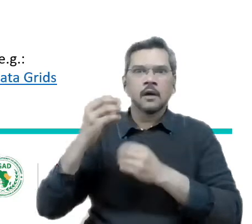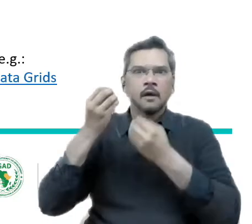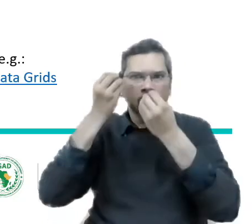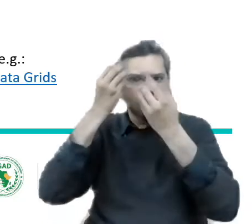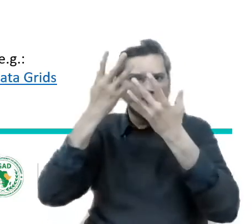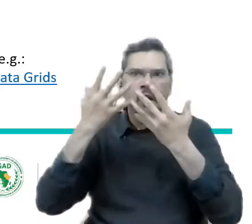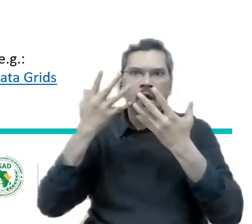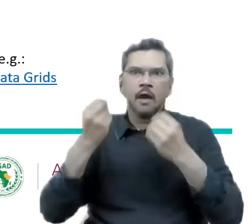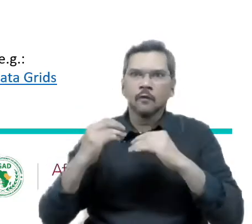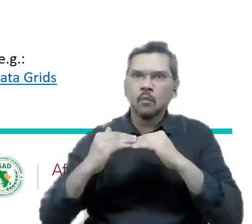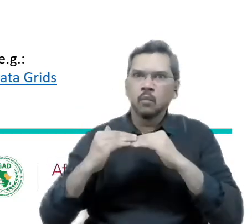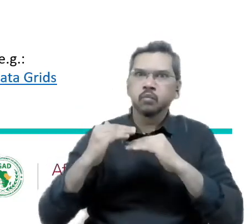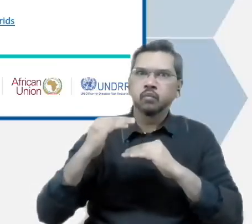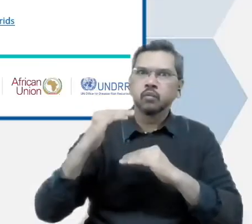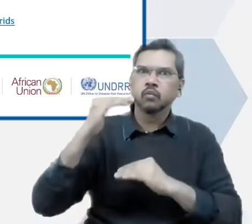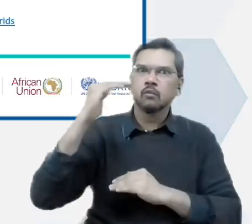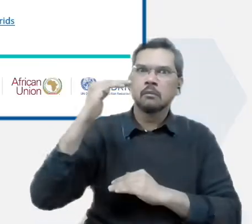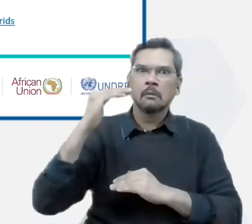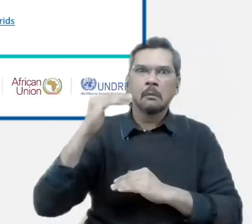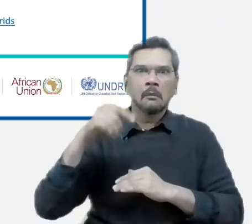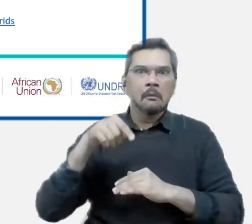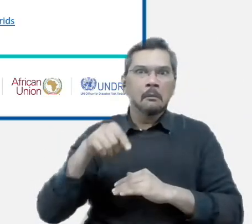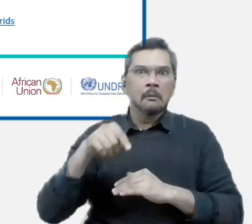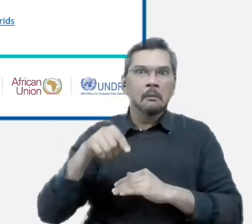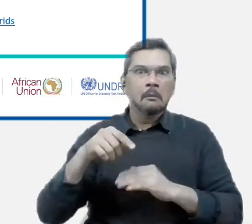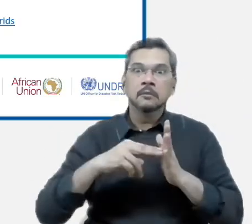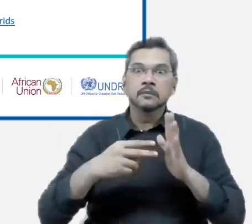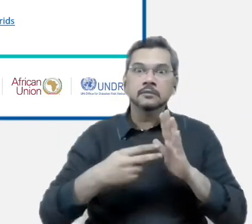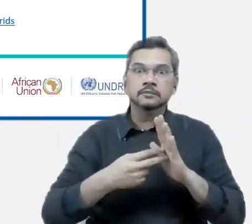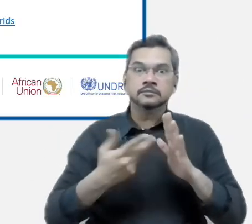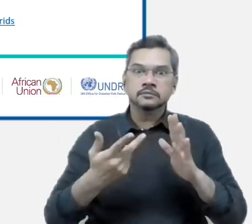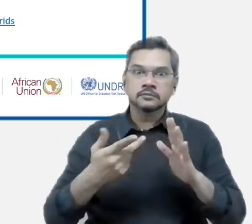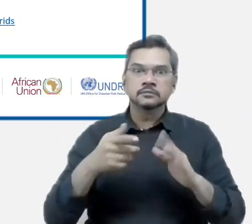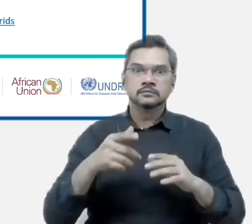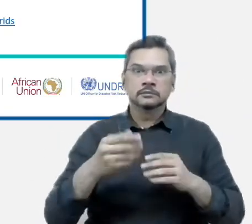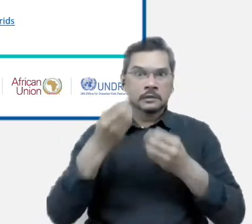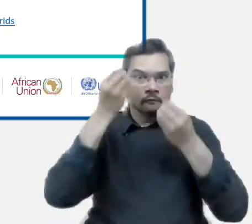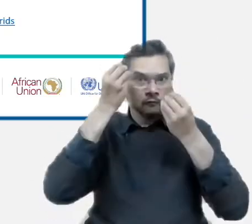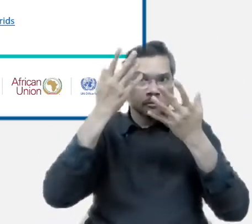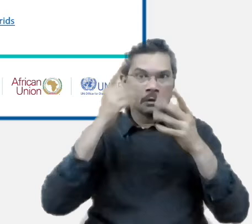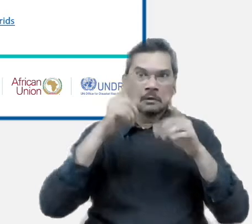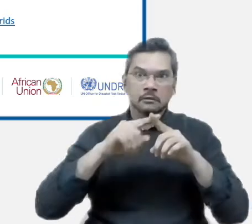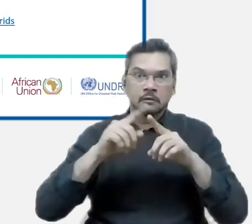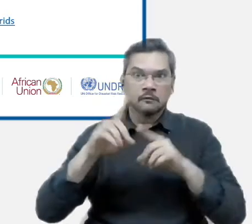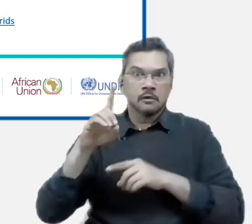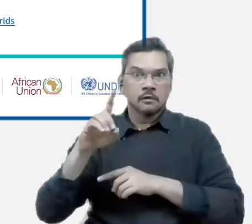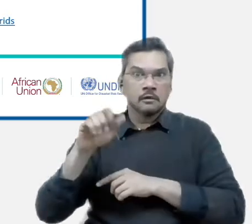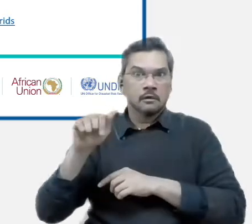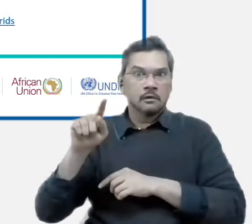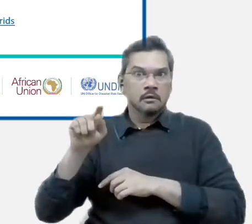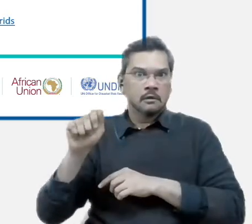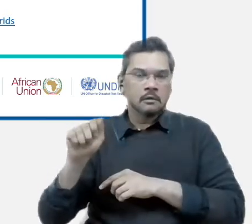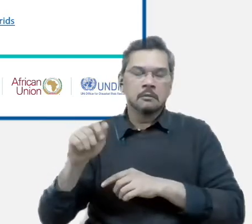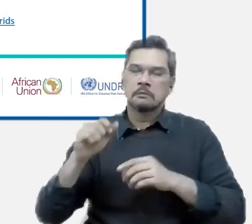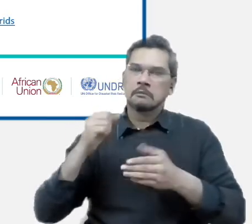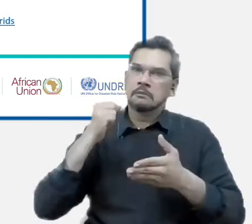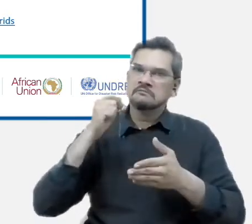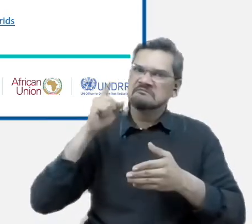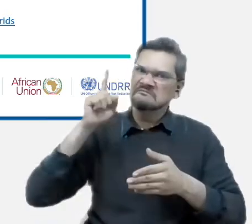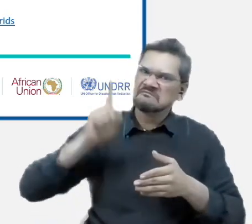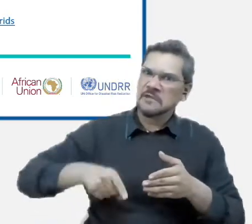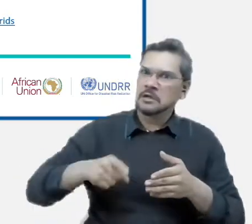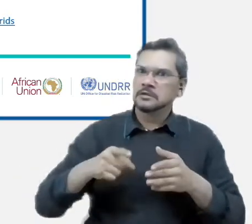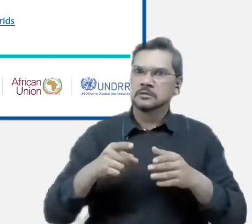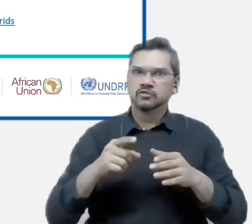is interoperable, and we have data that is of quality. And the last point, and this is a critical point, is we have to